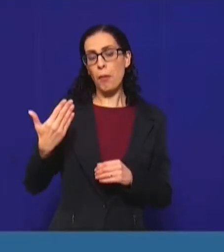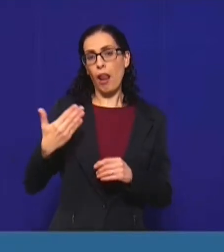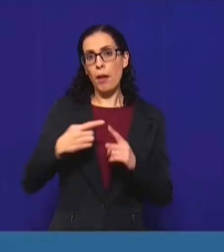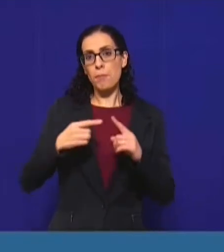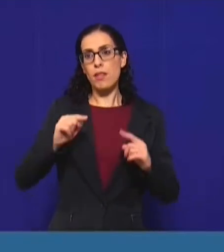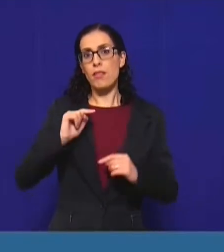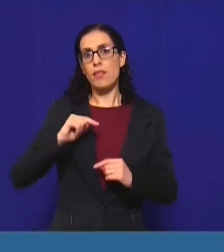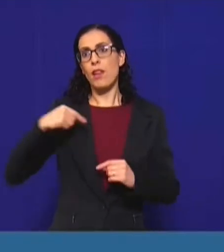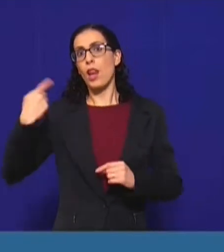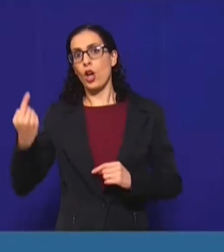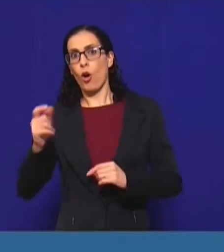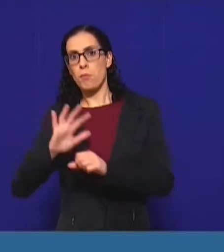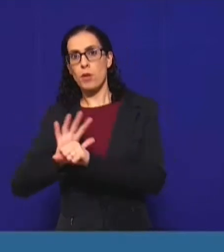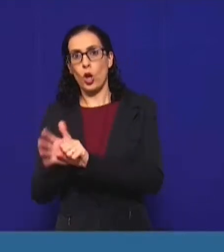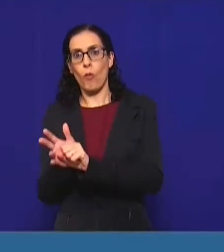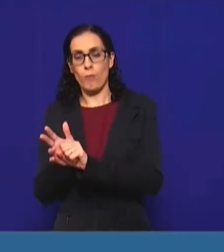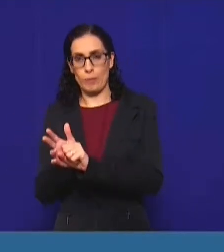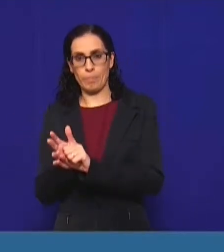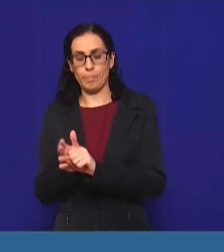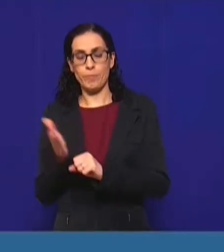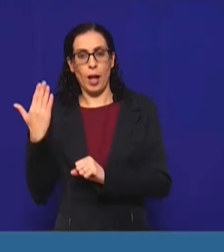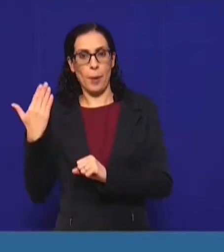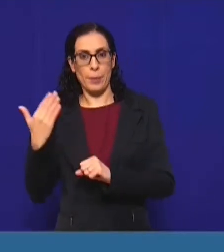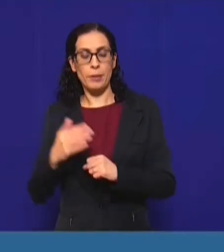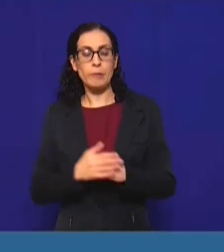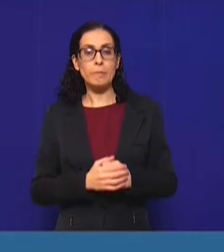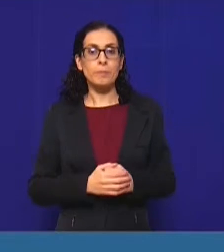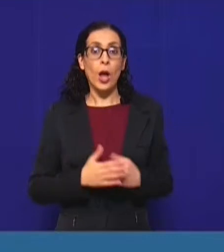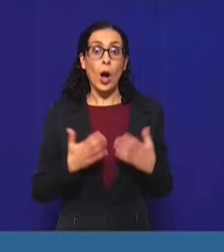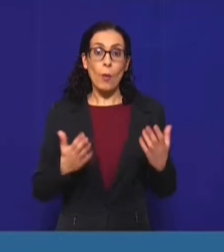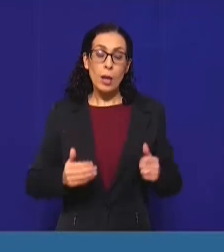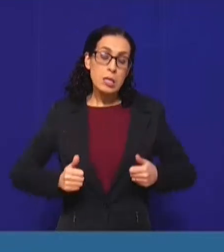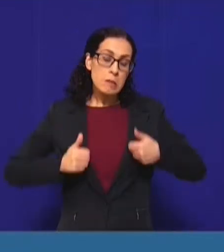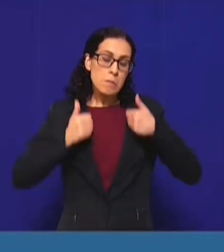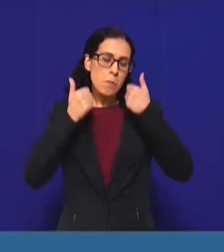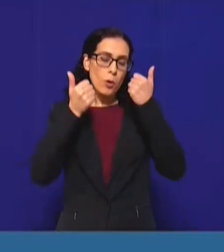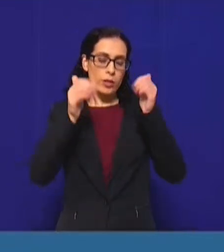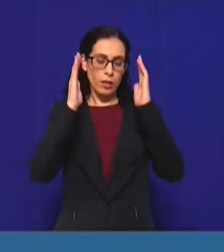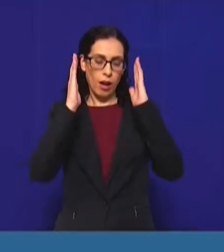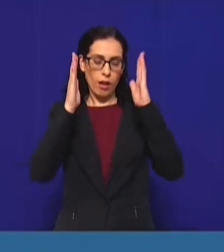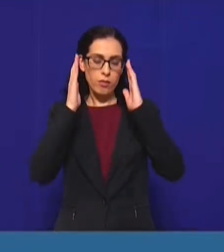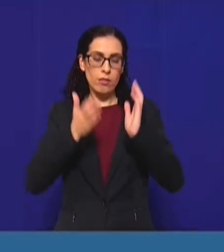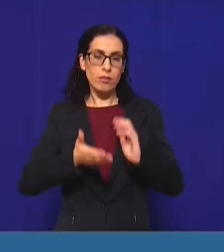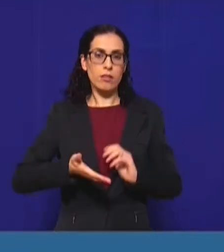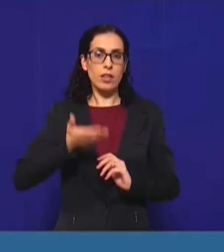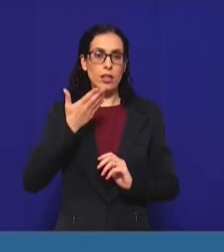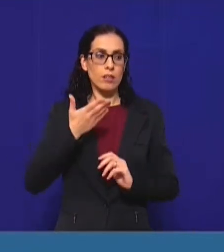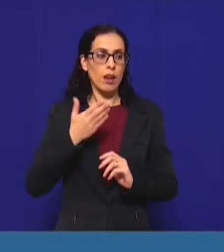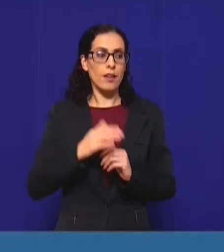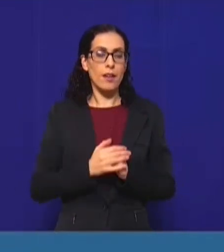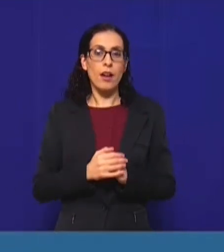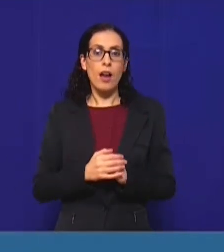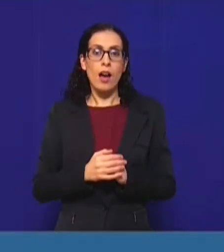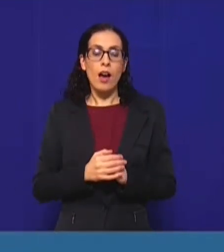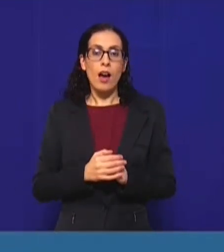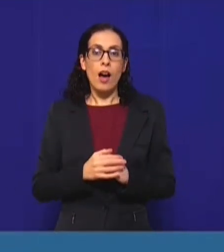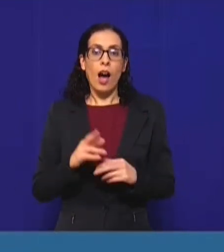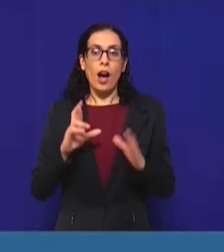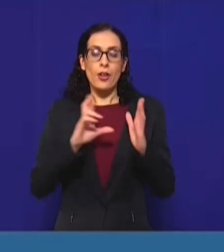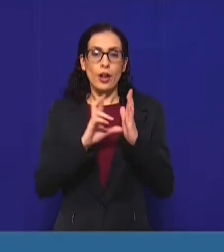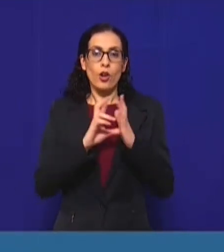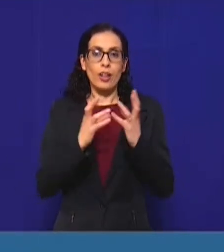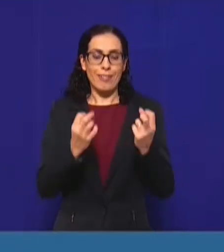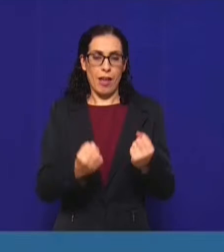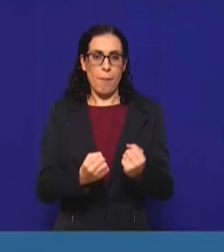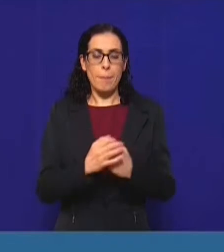U għalhekk importanti li ħafna li hemmhekk inkunu qegħdin iktar attenti wkoll għal dawk il-miżuri ta' mitigazzjoni u ta'